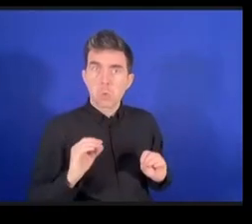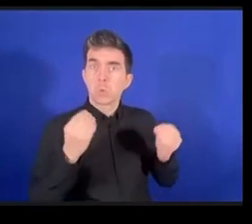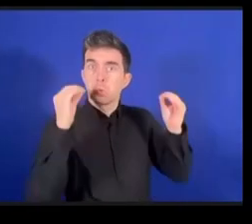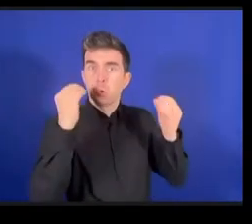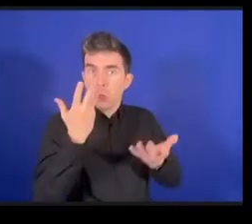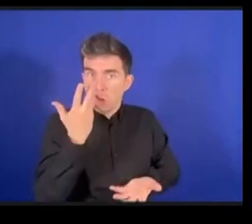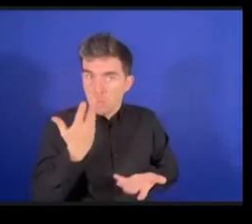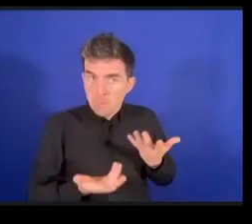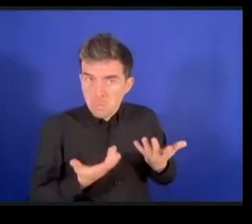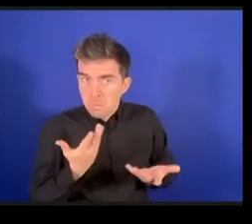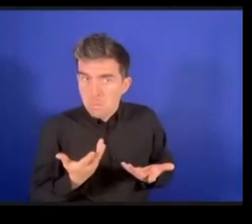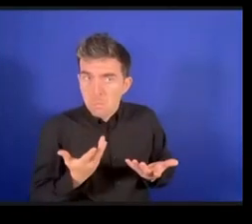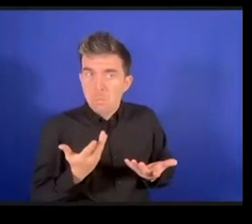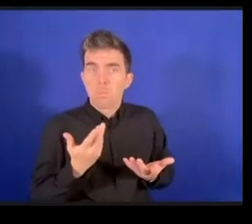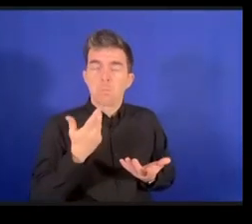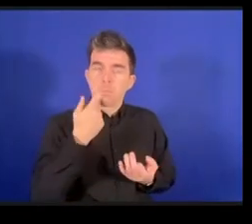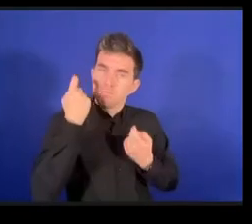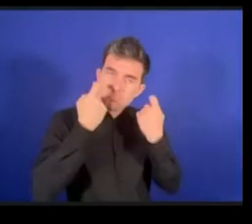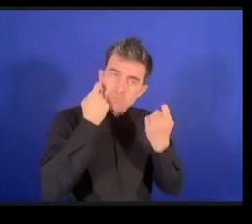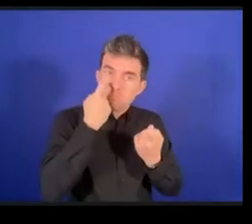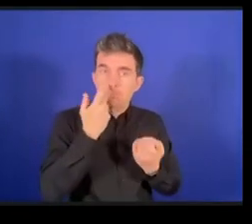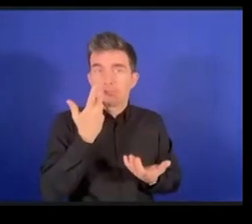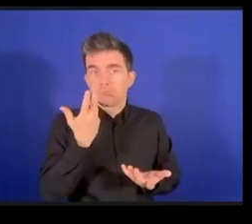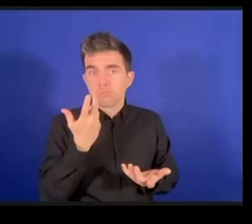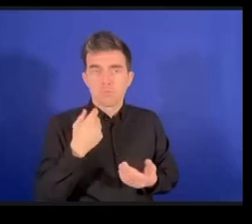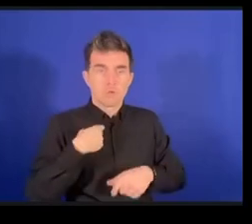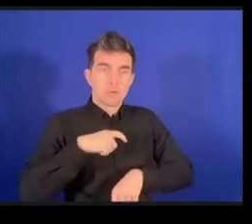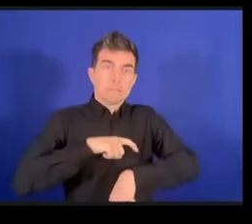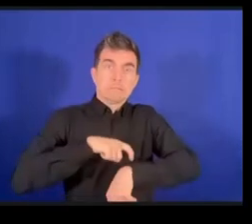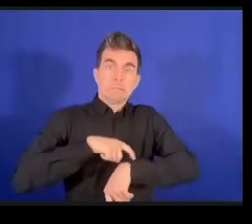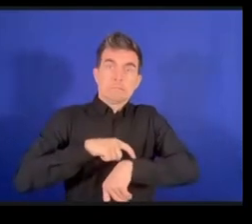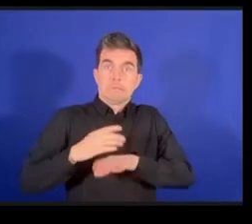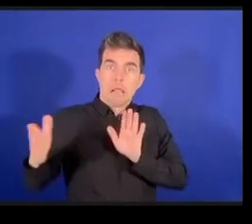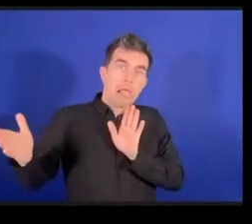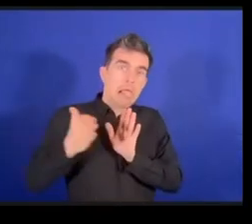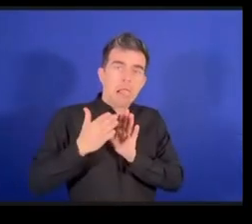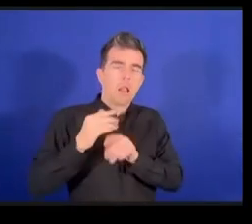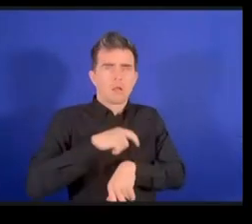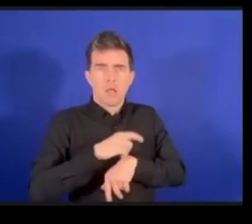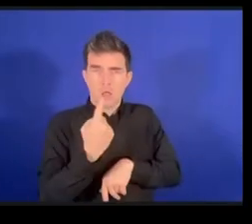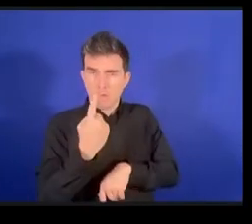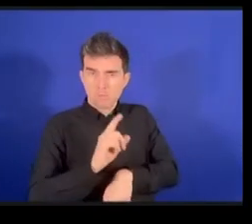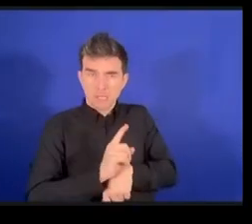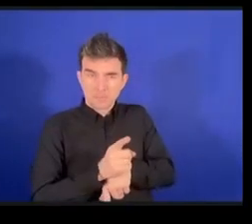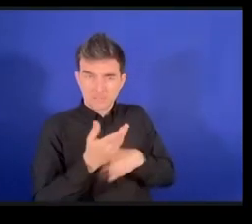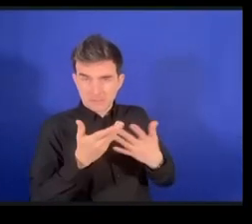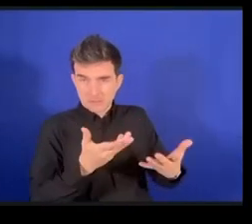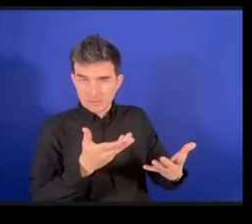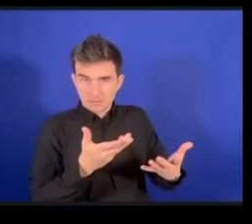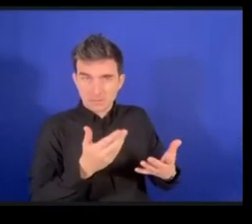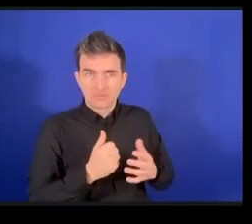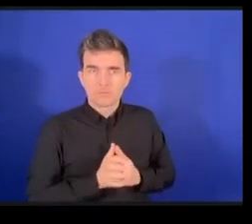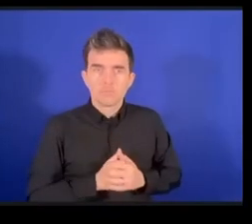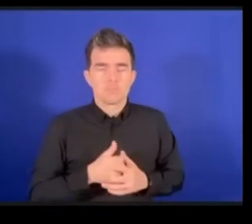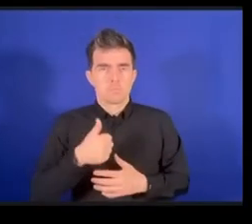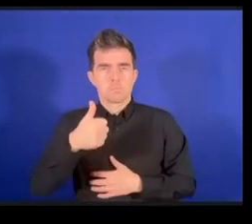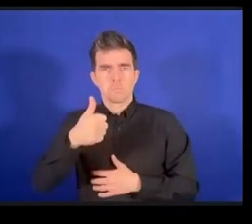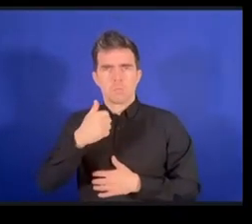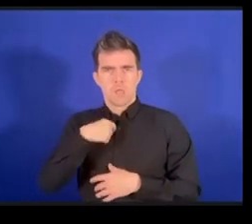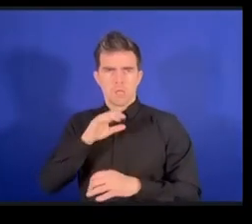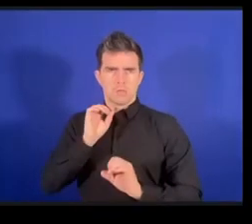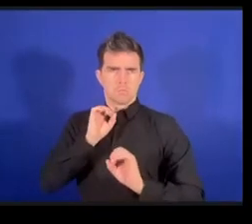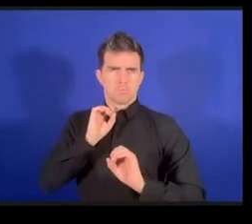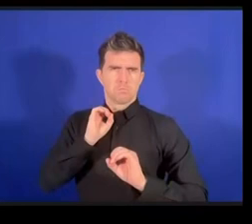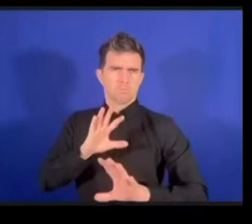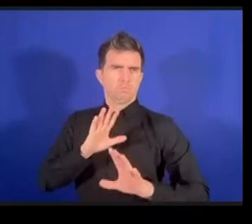were very concise I think it's really important because uh